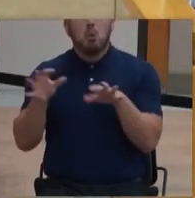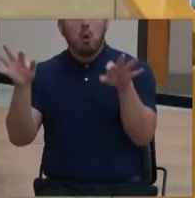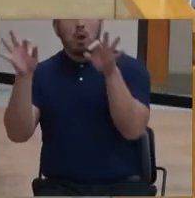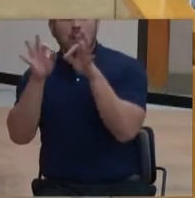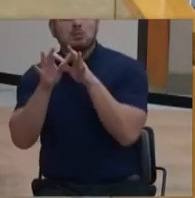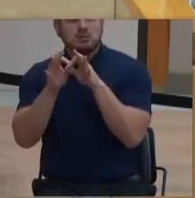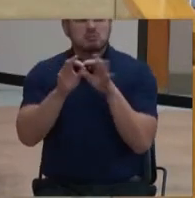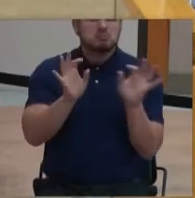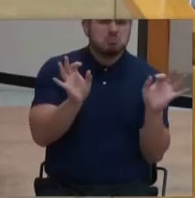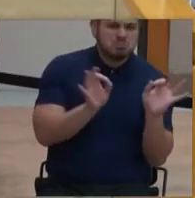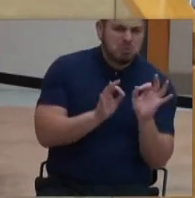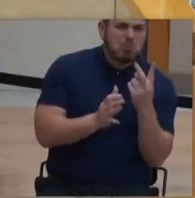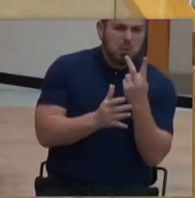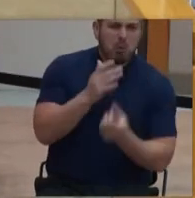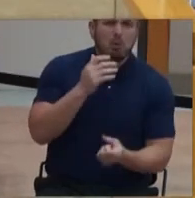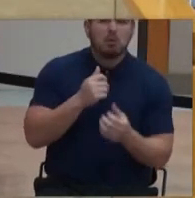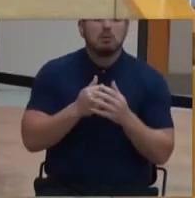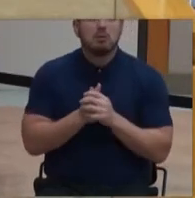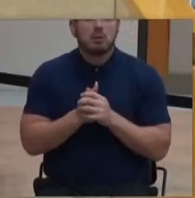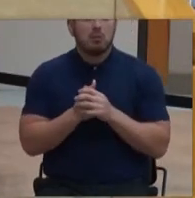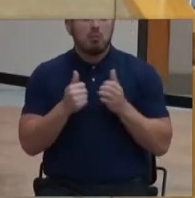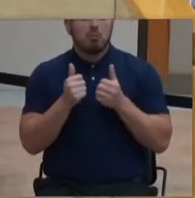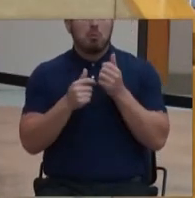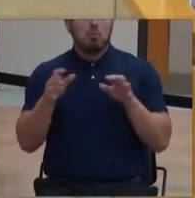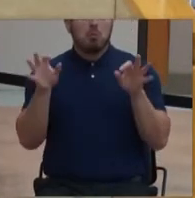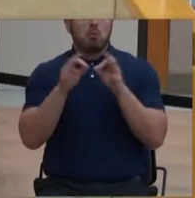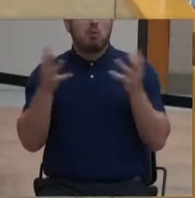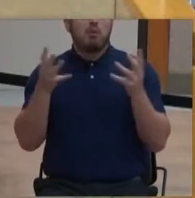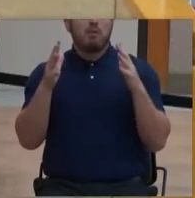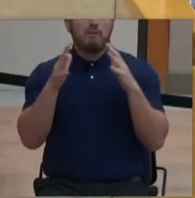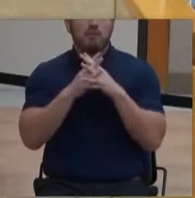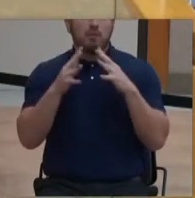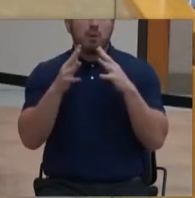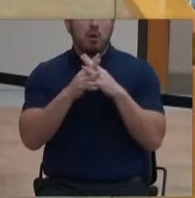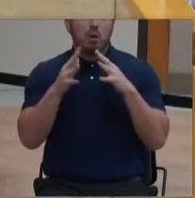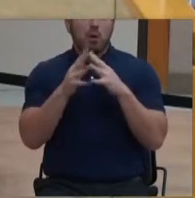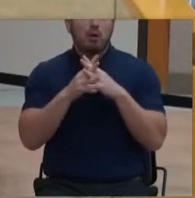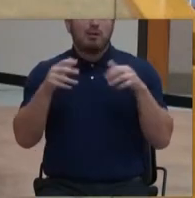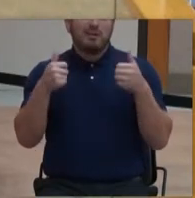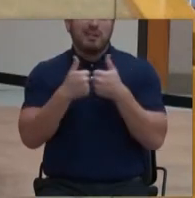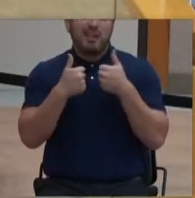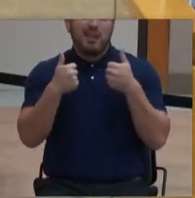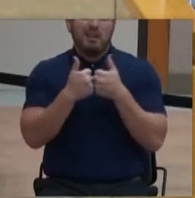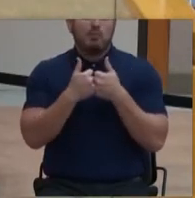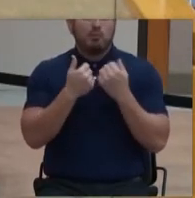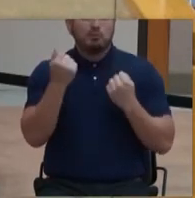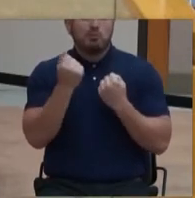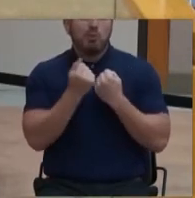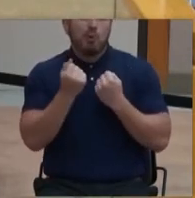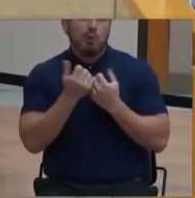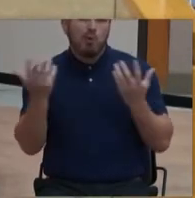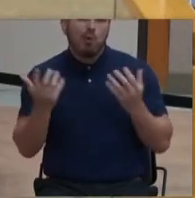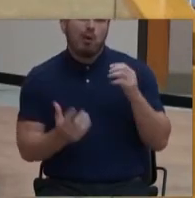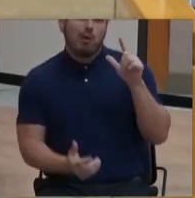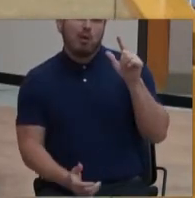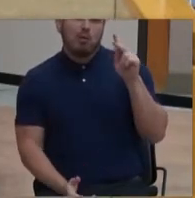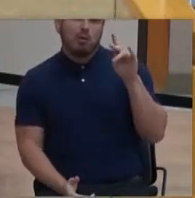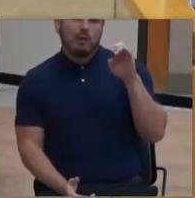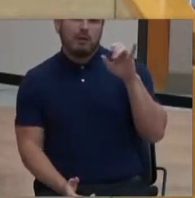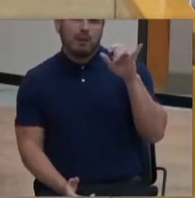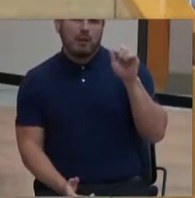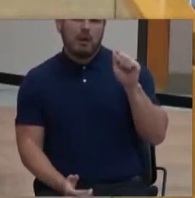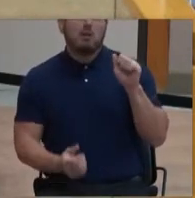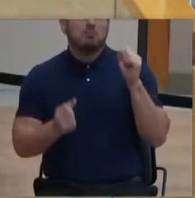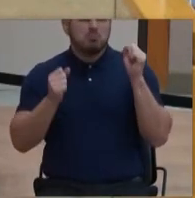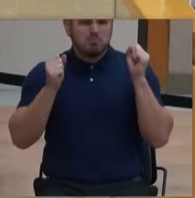that brought our students together was our football game in support of leukemia for our